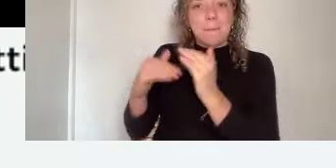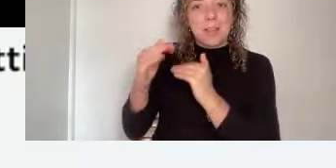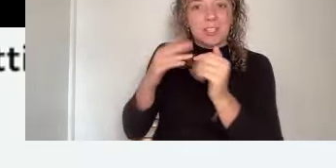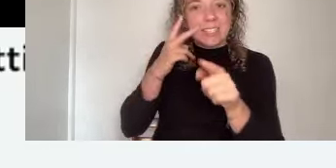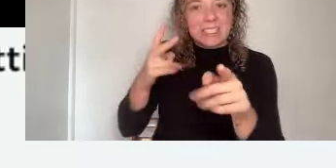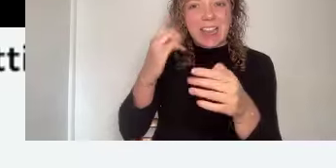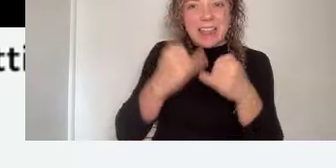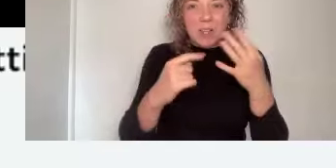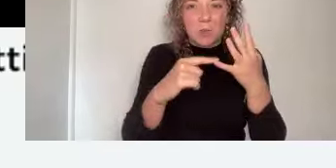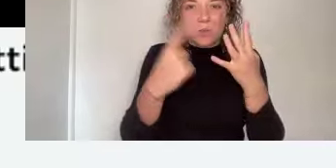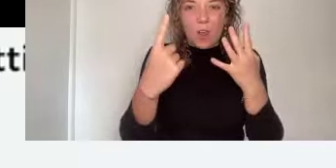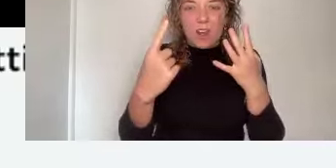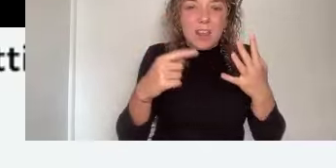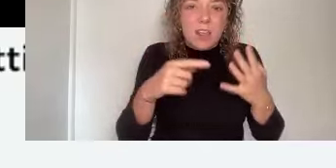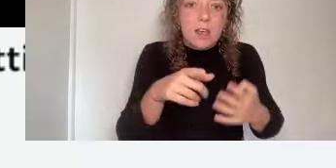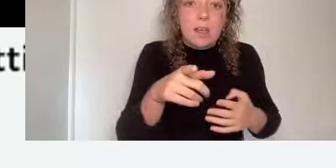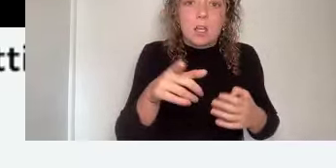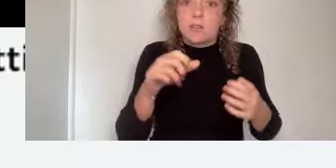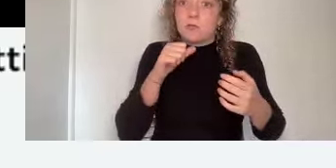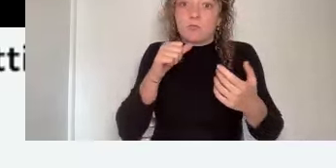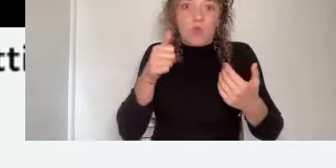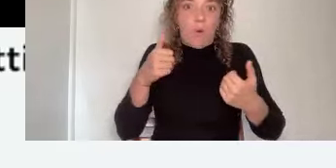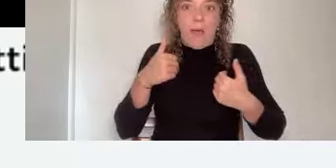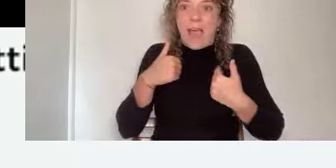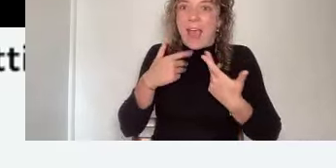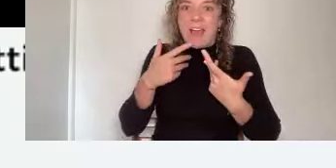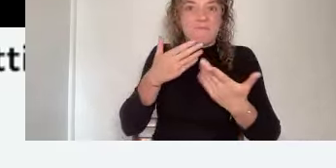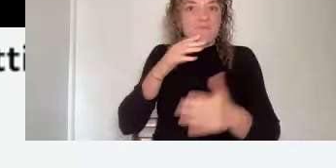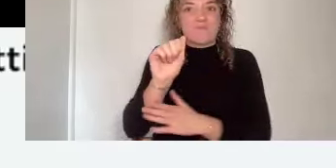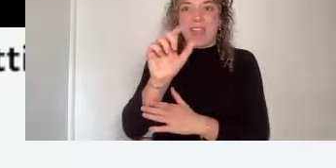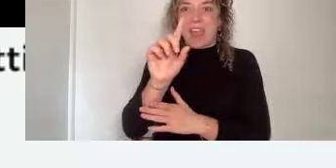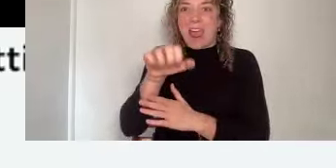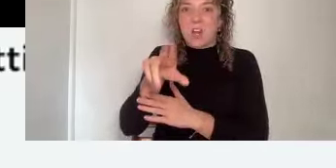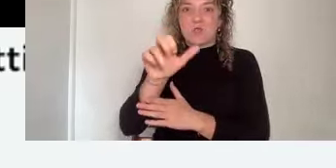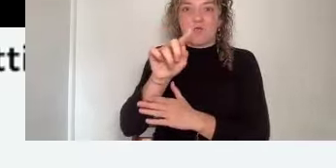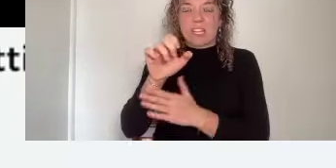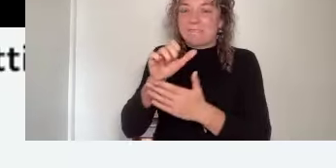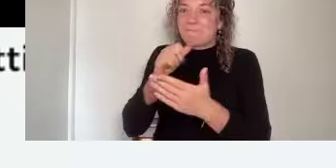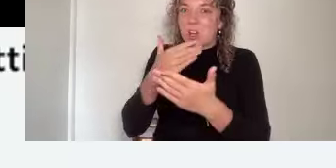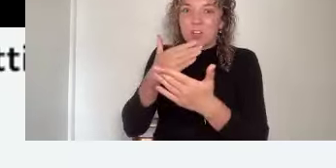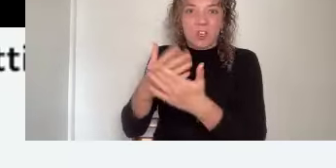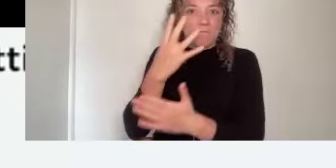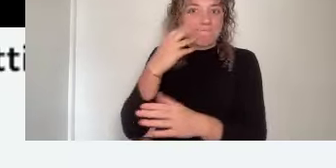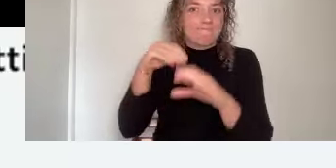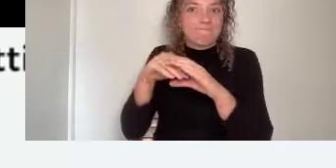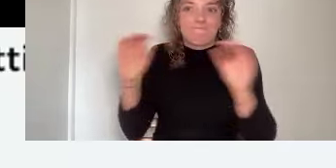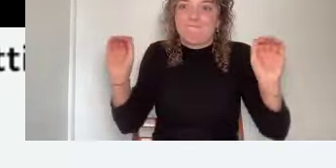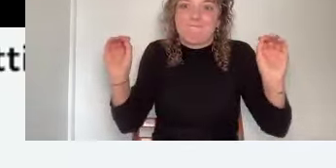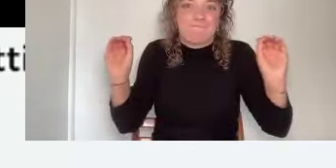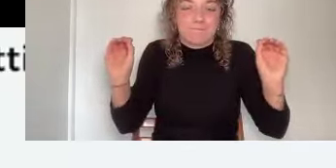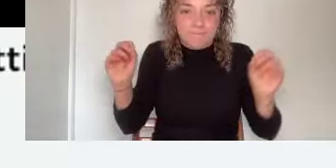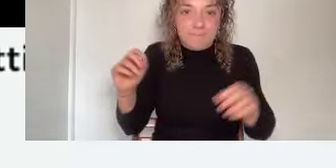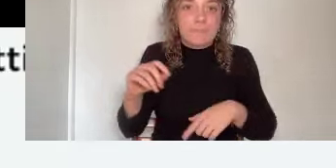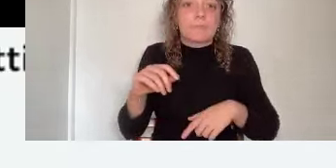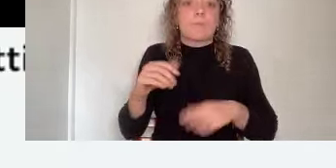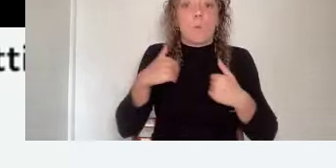folks who are lacking a space that's adequate. The second category would be the shelters and transitional programs. So again, we